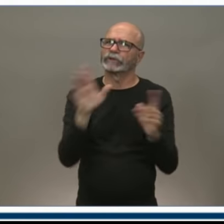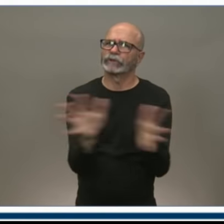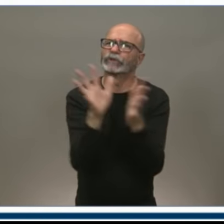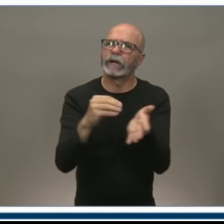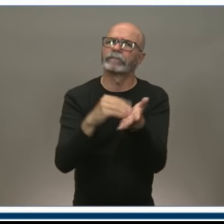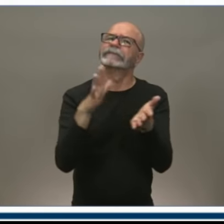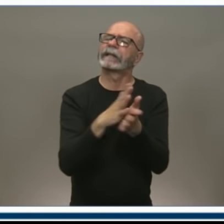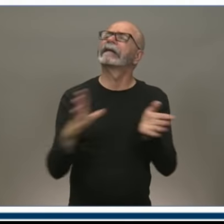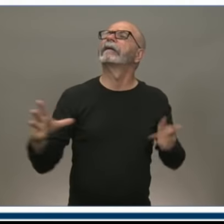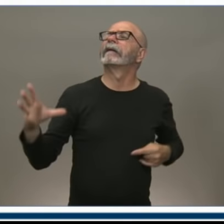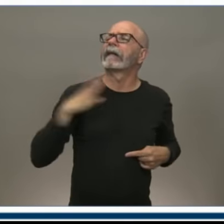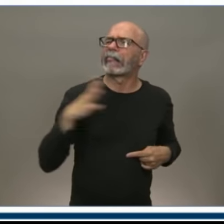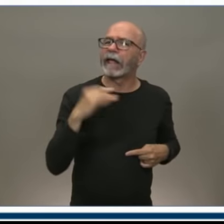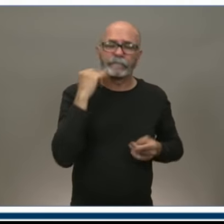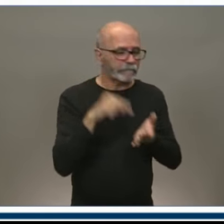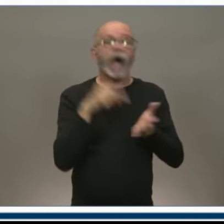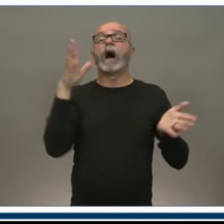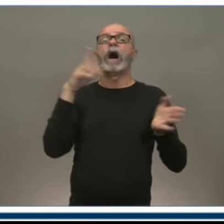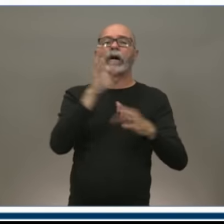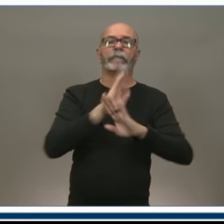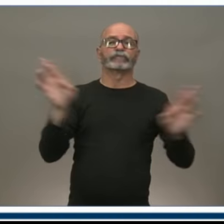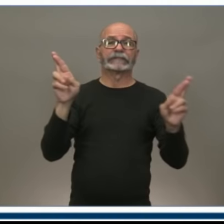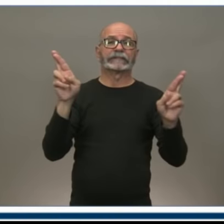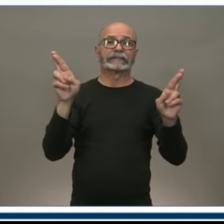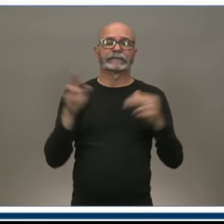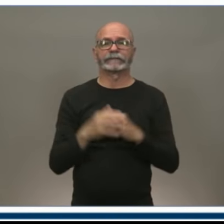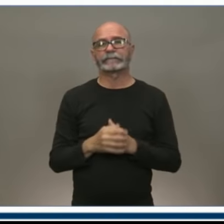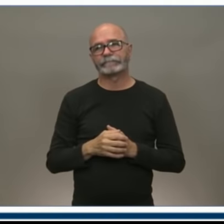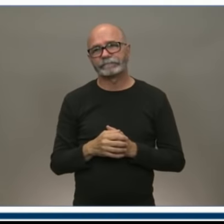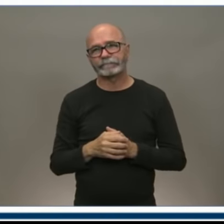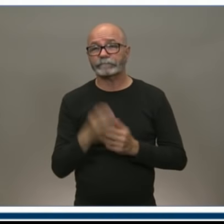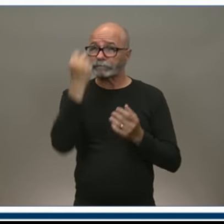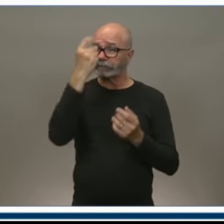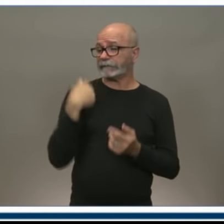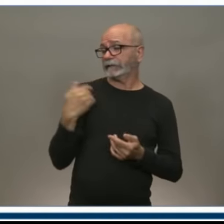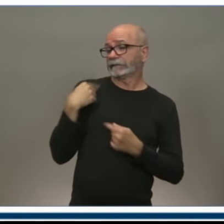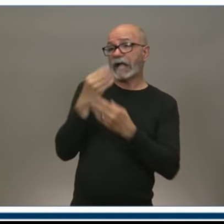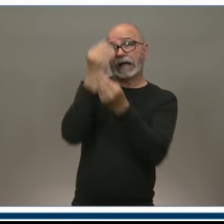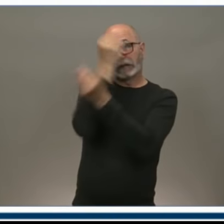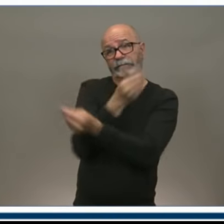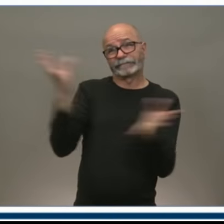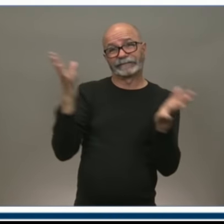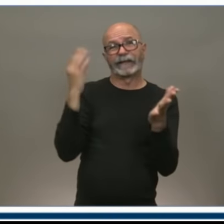the self-isolation that we announced on Monday. As we said Monday,